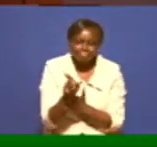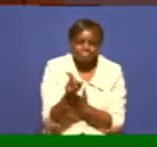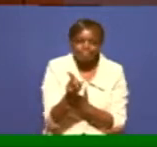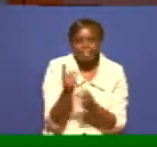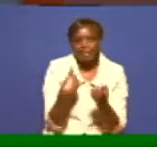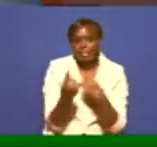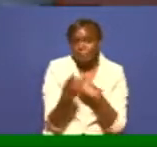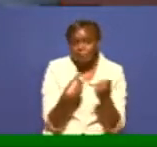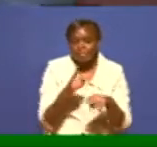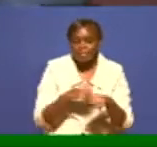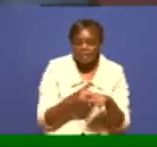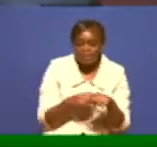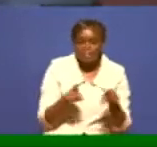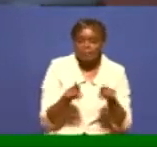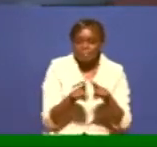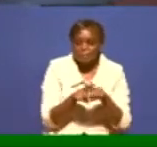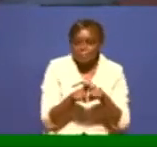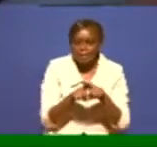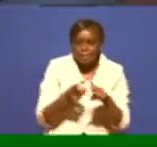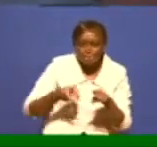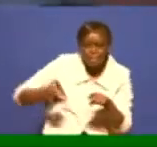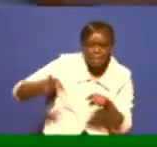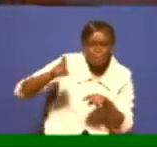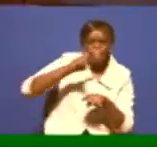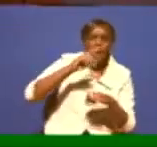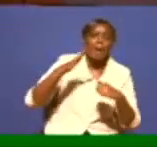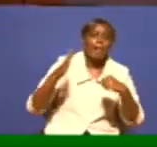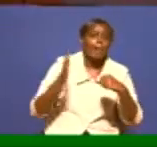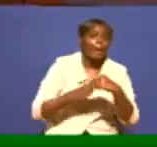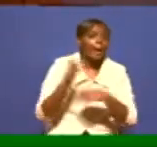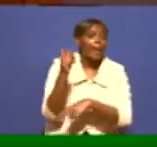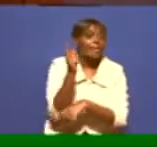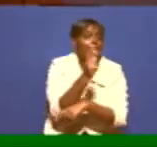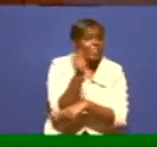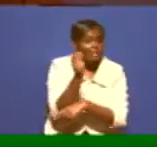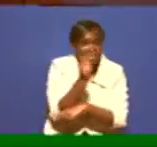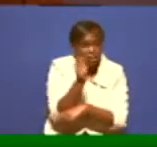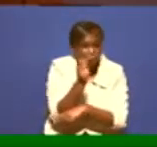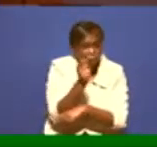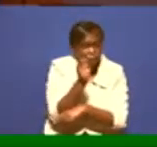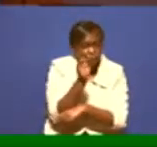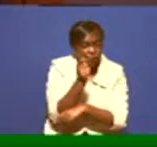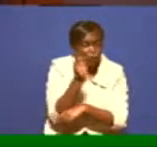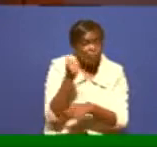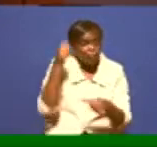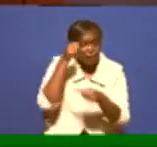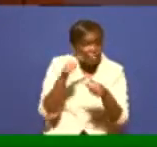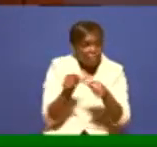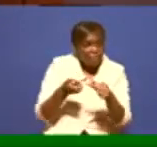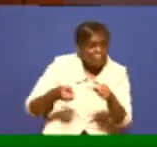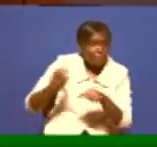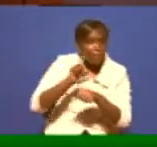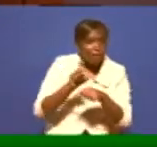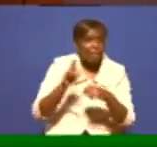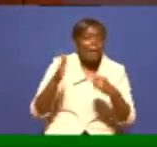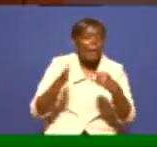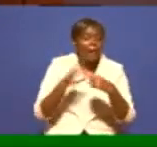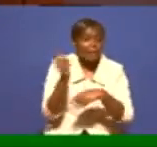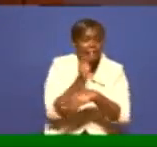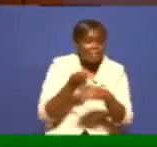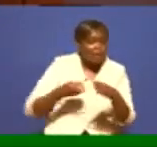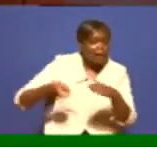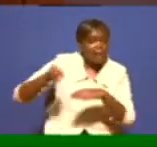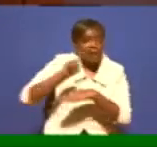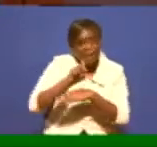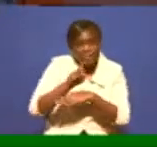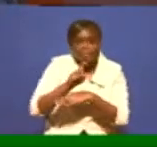when we are raising the ceiling to 9 trillion. And the debate, Mr. Speaker, was, allow us a room of 9 trillion so that within